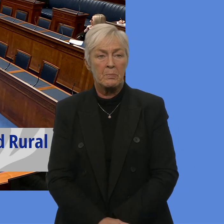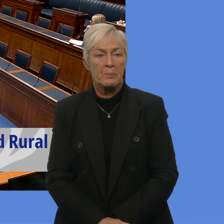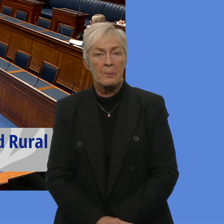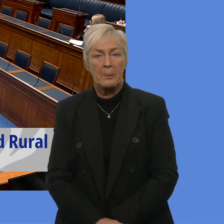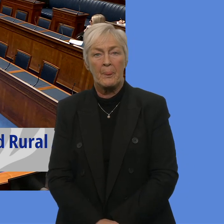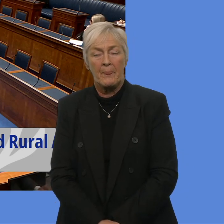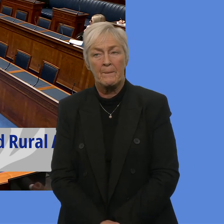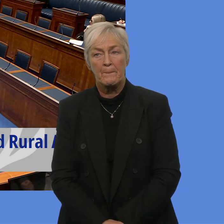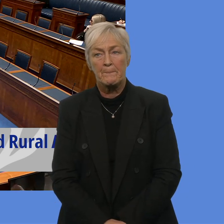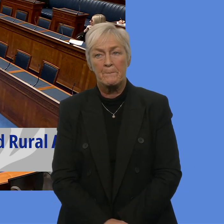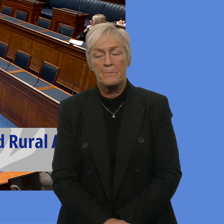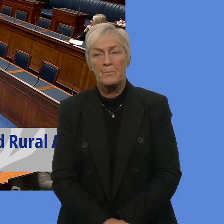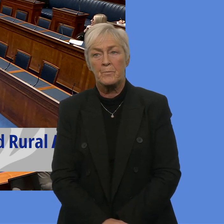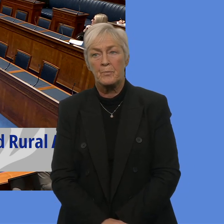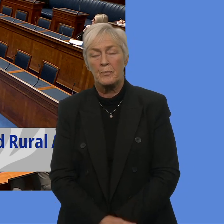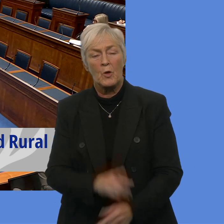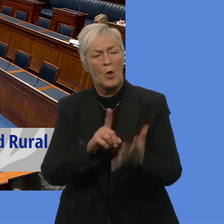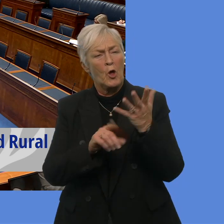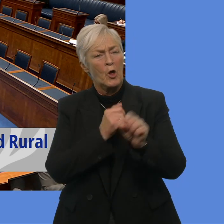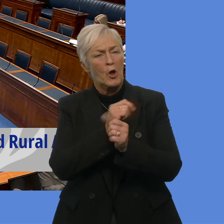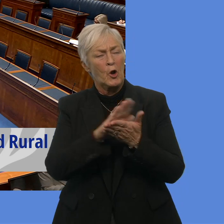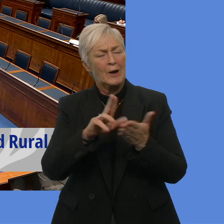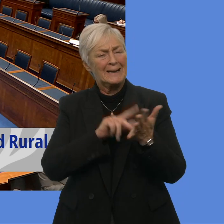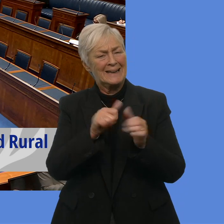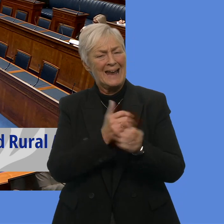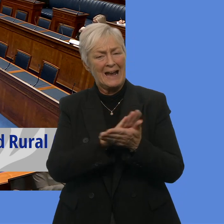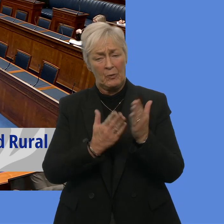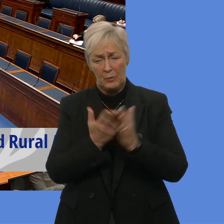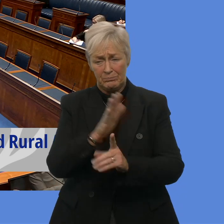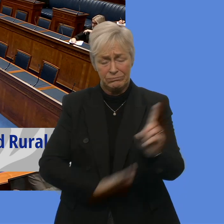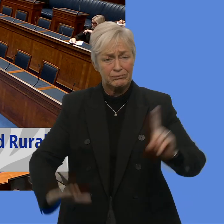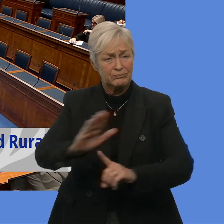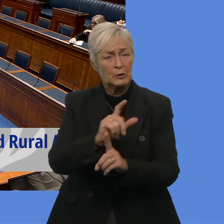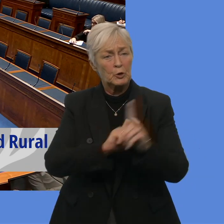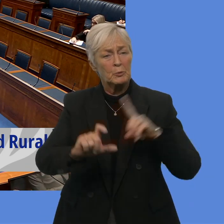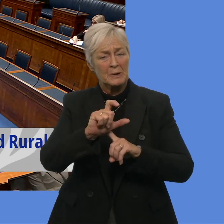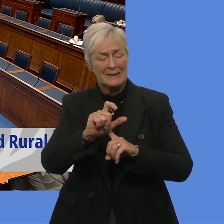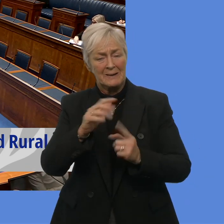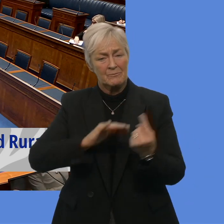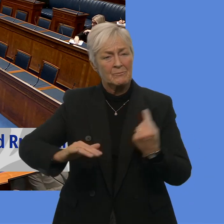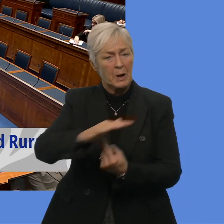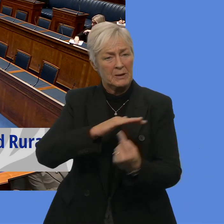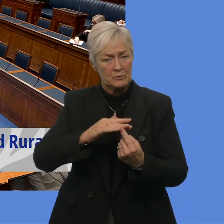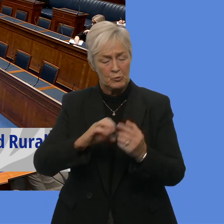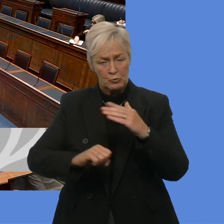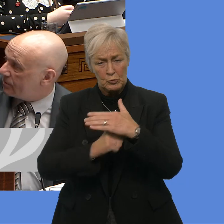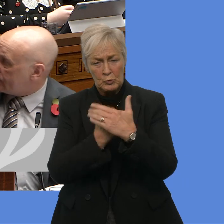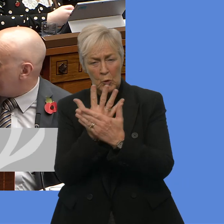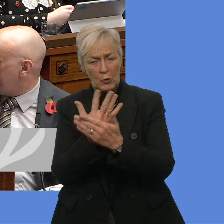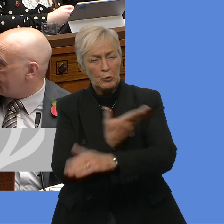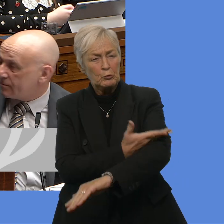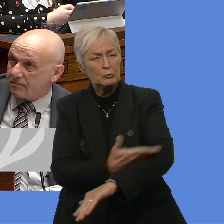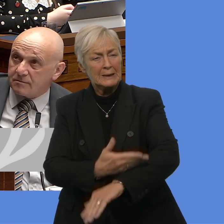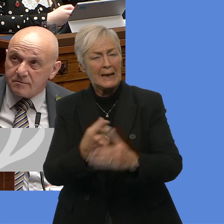Sir. For Lough Neagh, like many water bodies across the globe, the primary environmental problem which leads to the growth of blue-green algae is